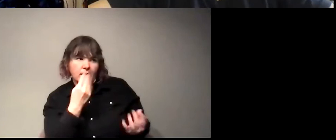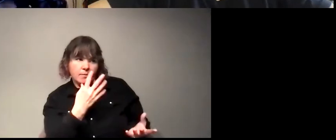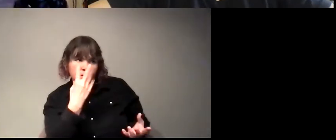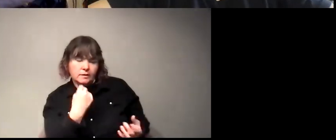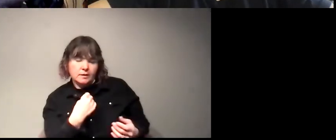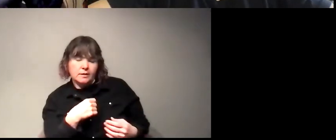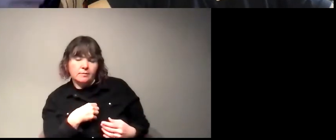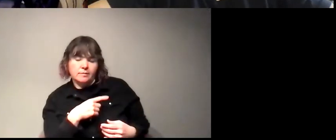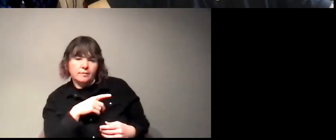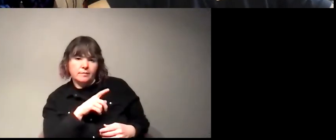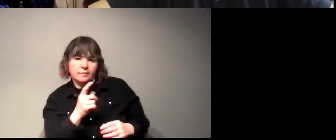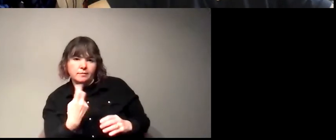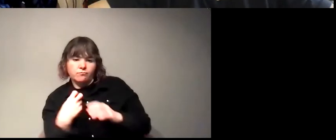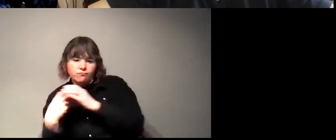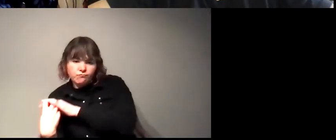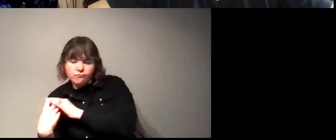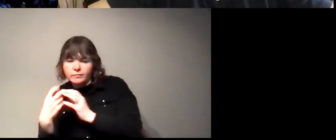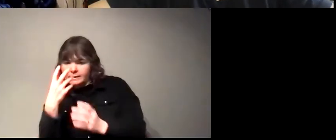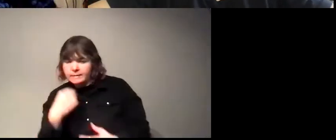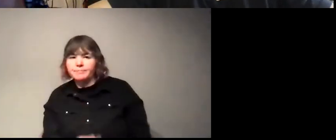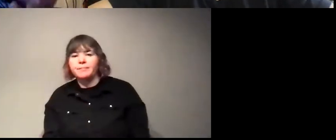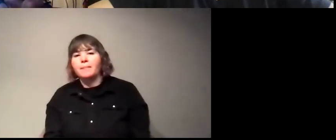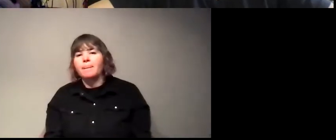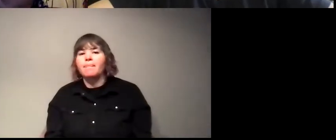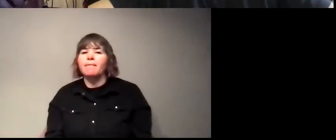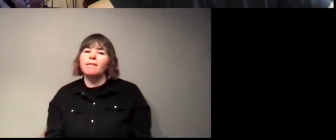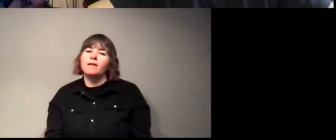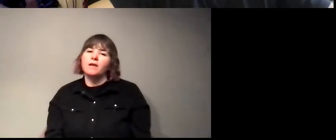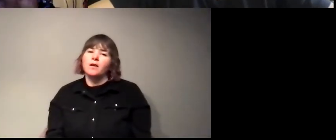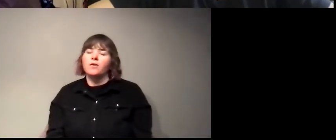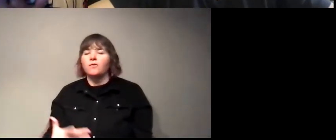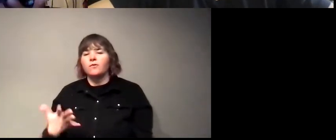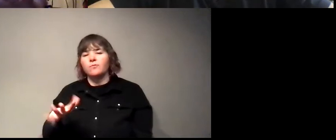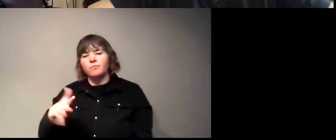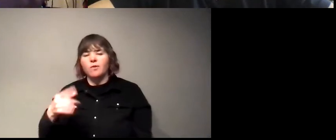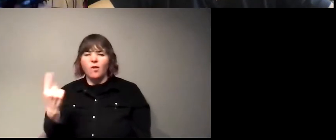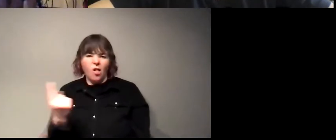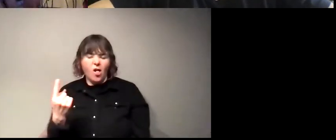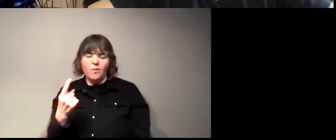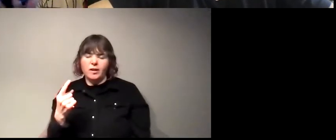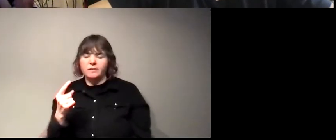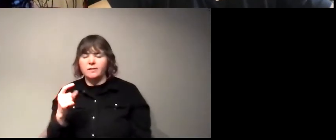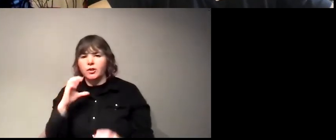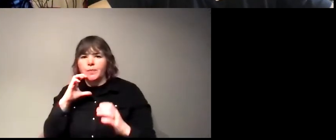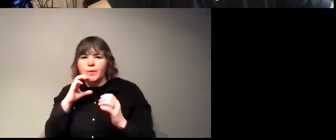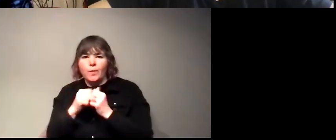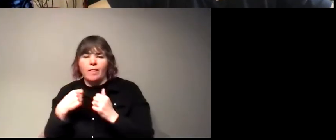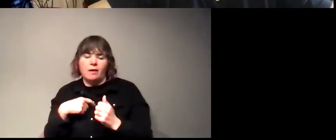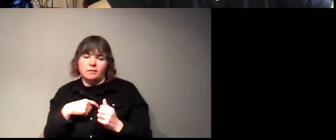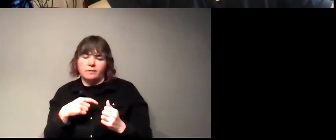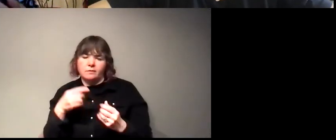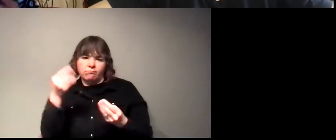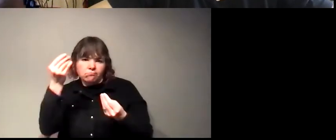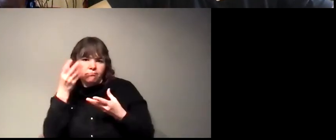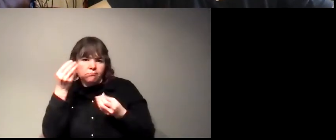into its little sleep area. Right. So in a sense, they are always talking to us, always telling us something.